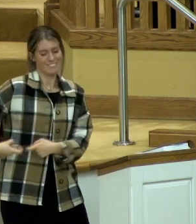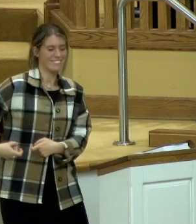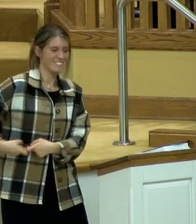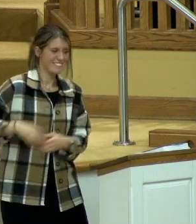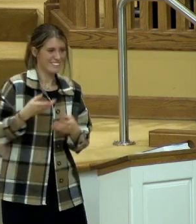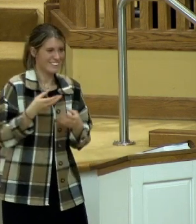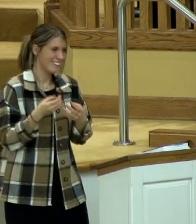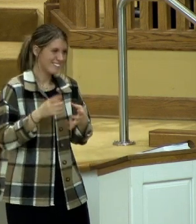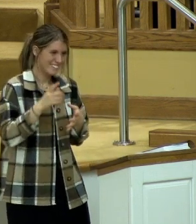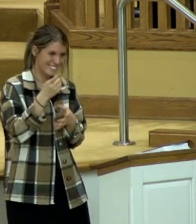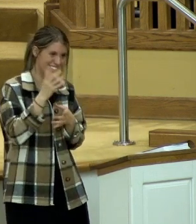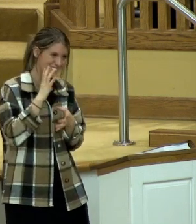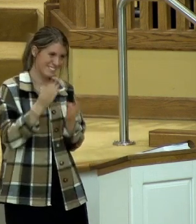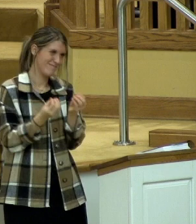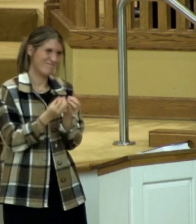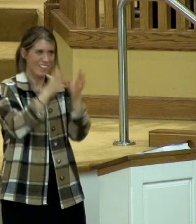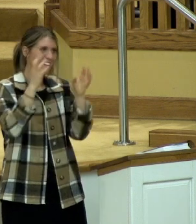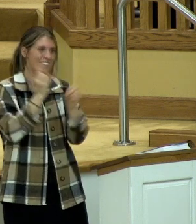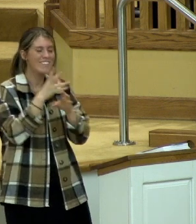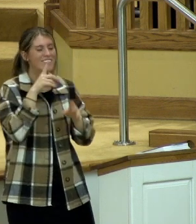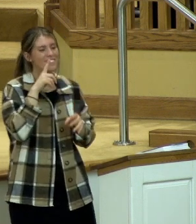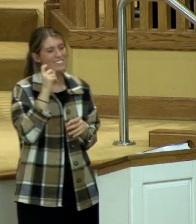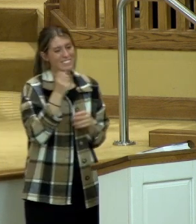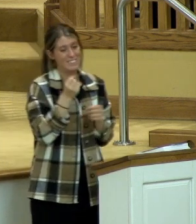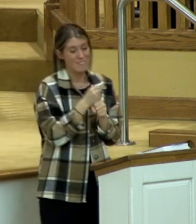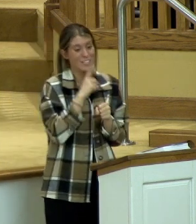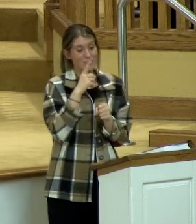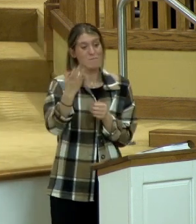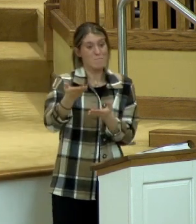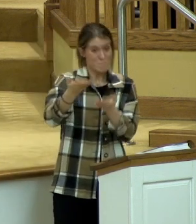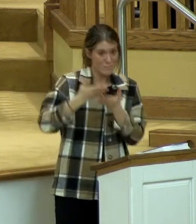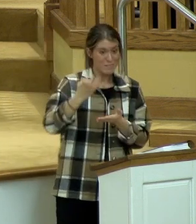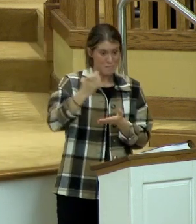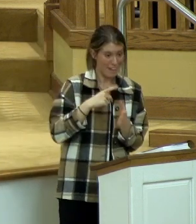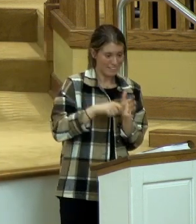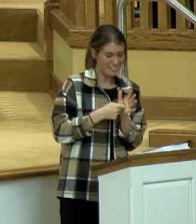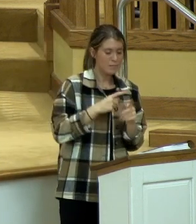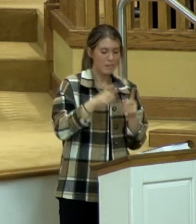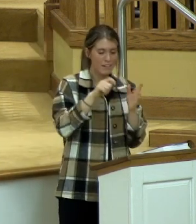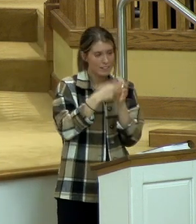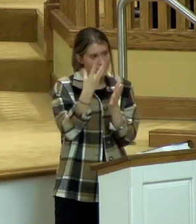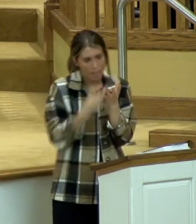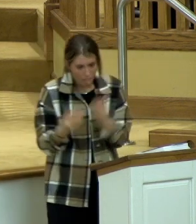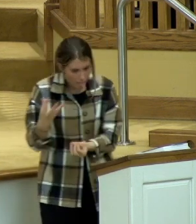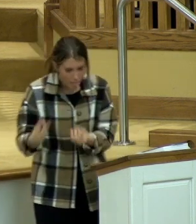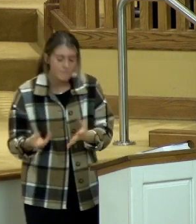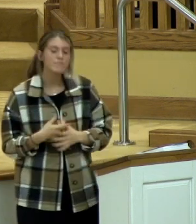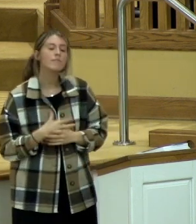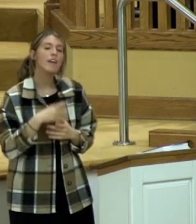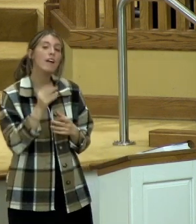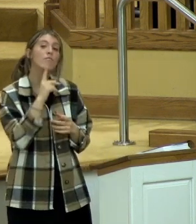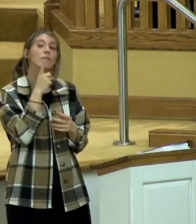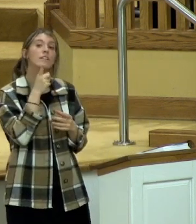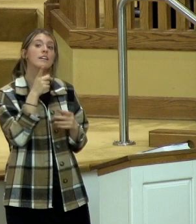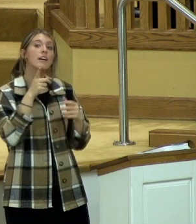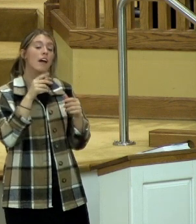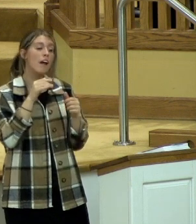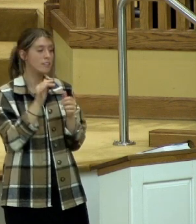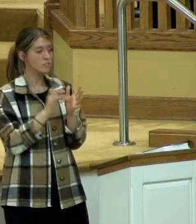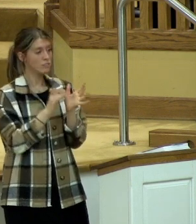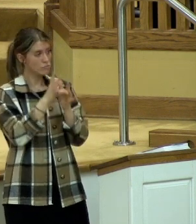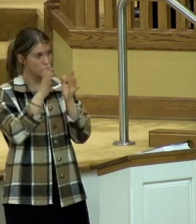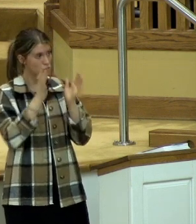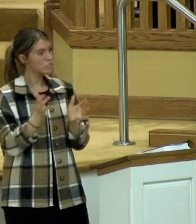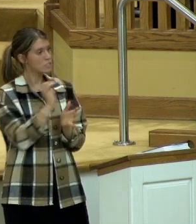in their purse or blowing things up or burning things up. They'll make sure to get our keys back, right? But keys just disappear. It's amazing. And that's exactly what many Christians do with the